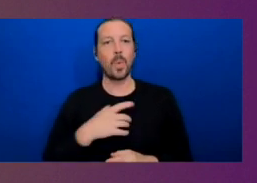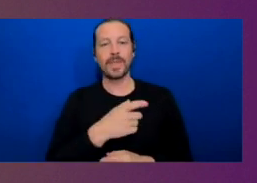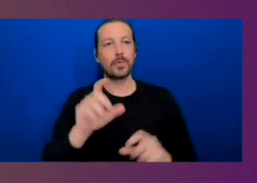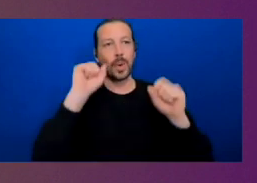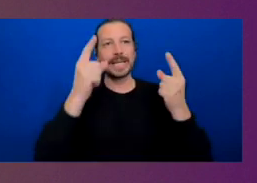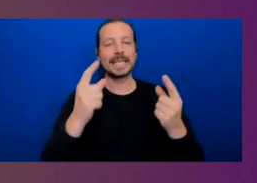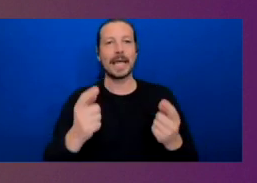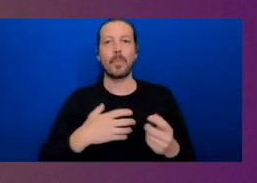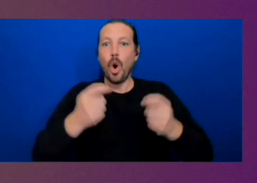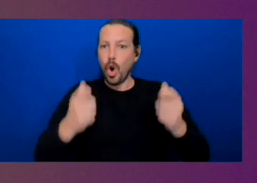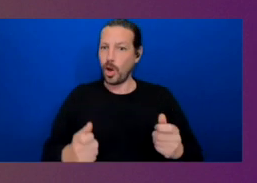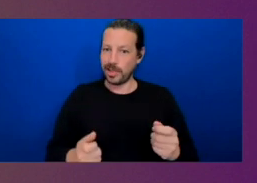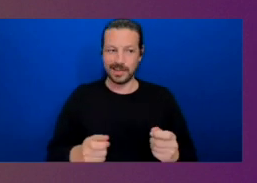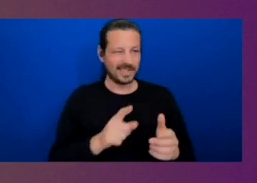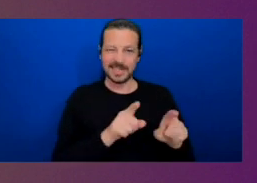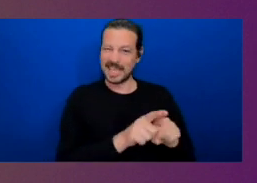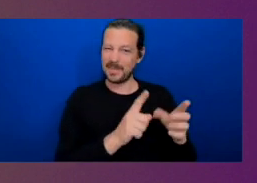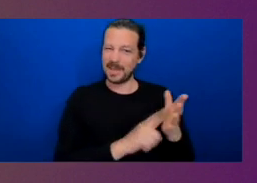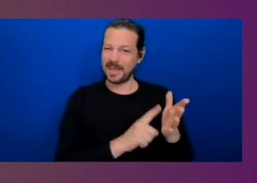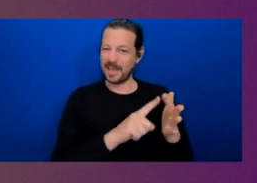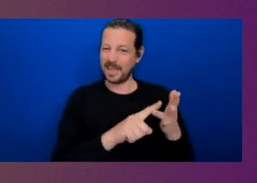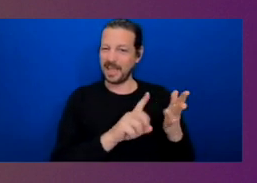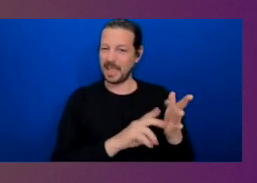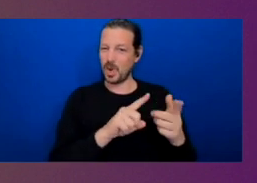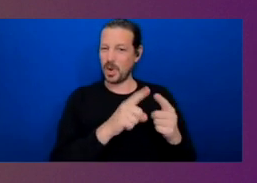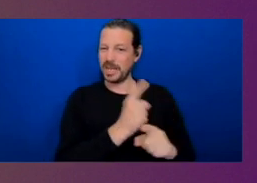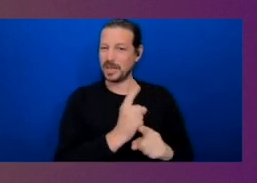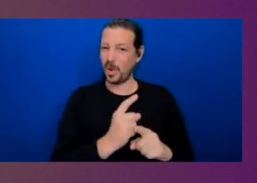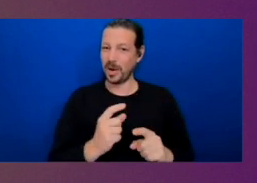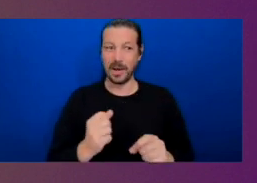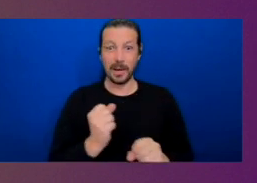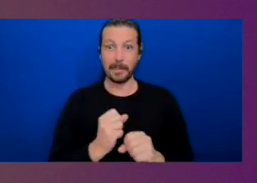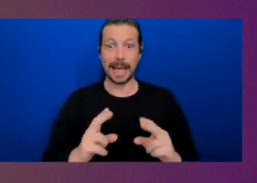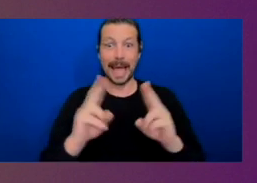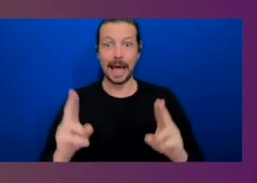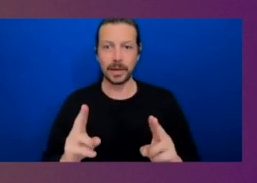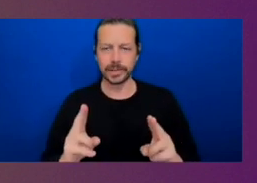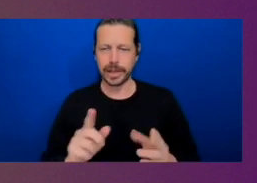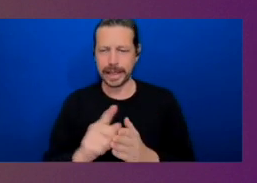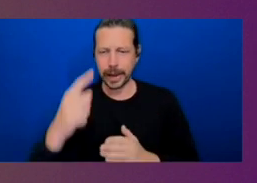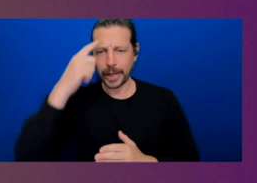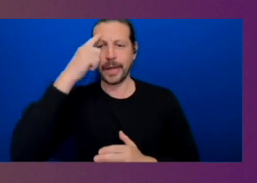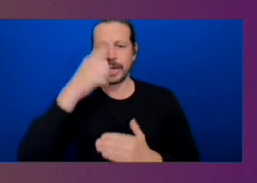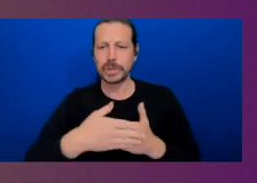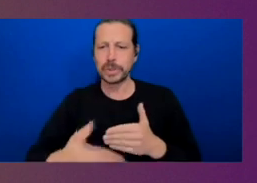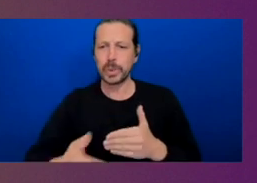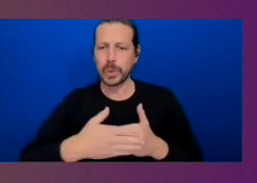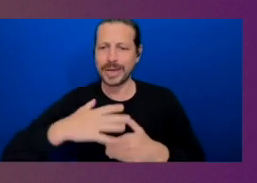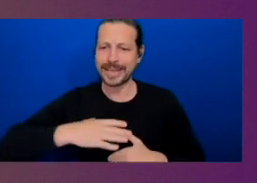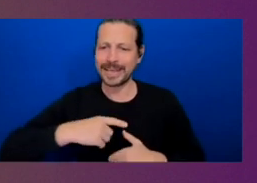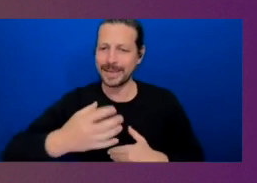with no doors and then going, dang, we didn't let the people that were actually really wanting to come into this house actually get